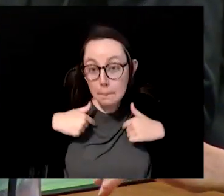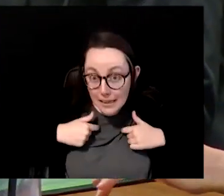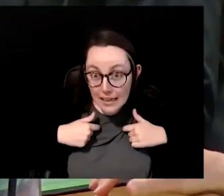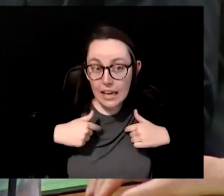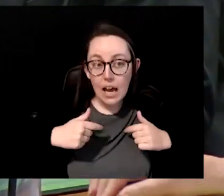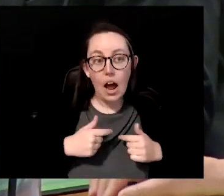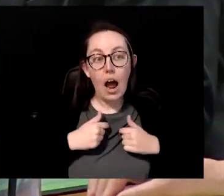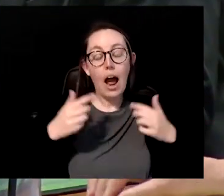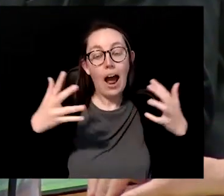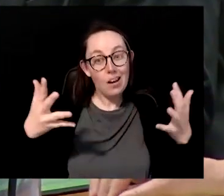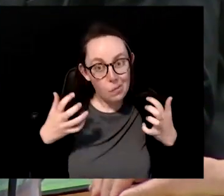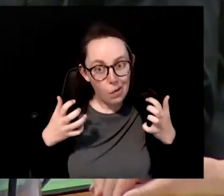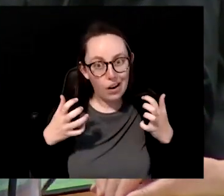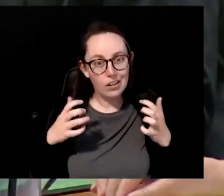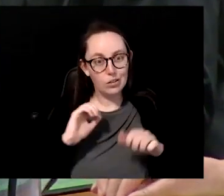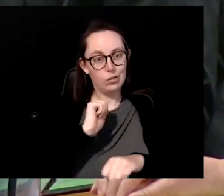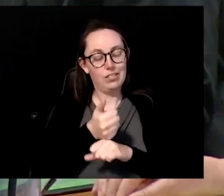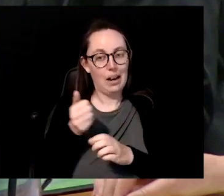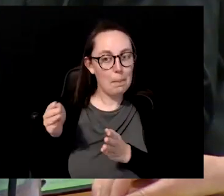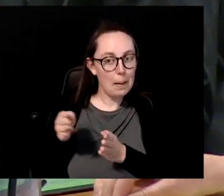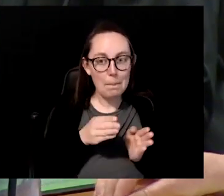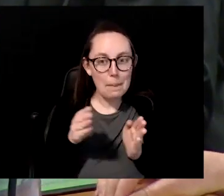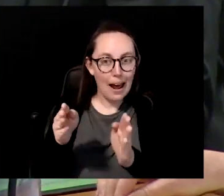that RTM might want to comment